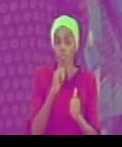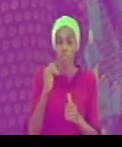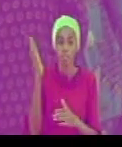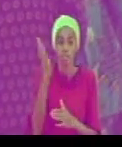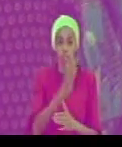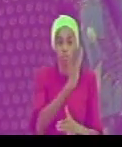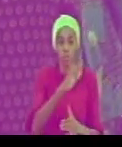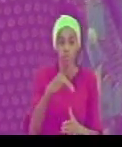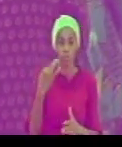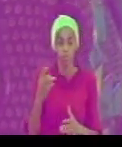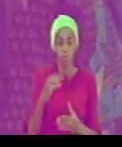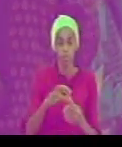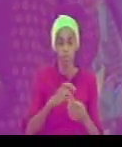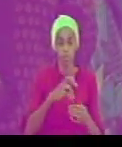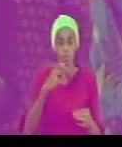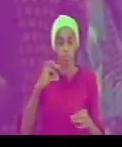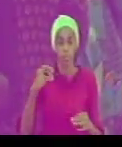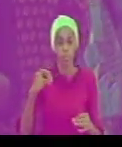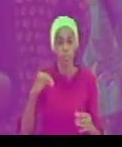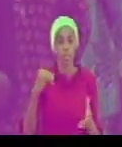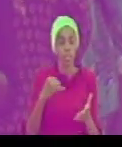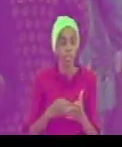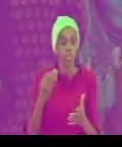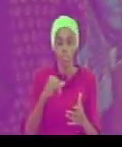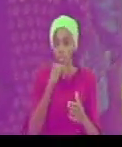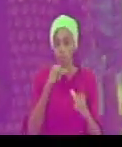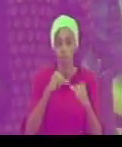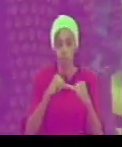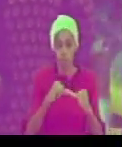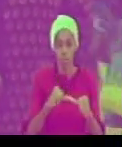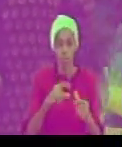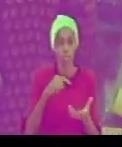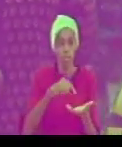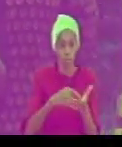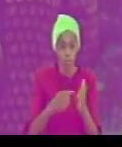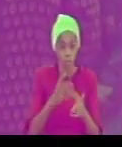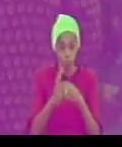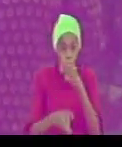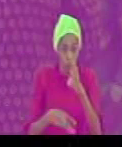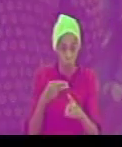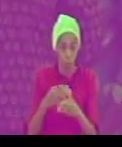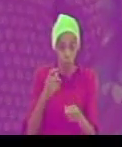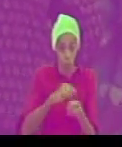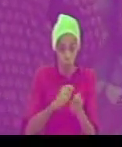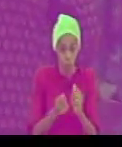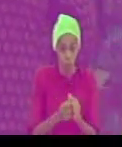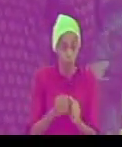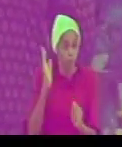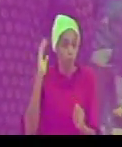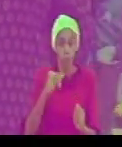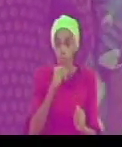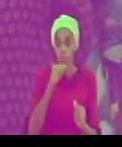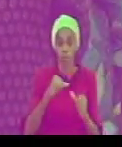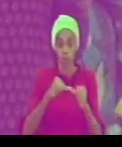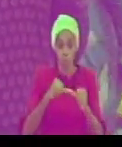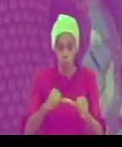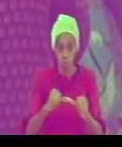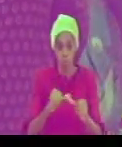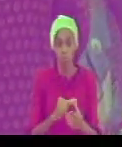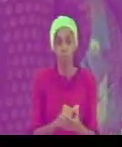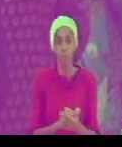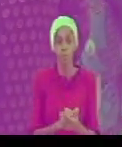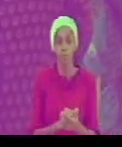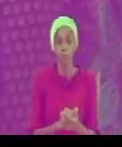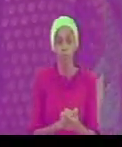further. Disaster, you shall proceed no further. COVID-19, you shall proceed no further. Open your mouth and begin to